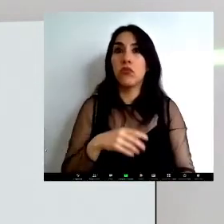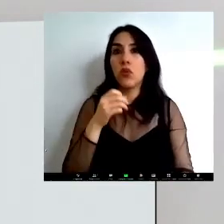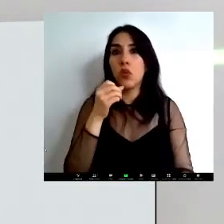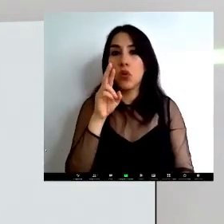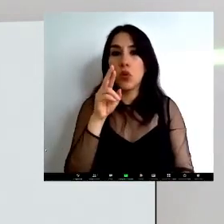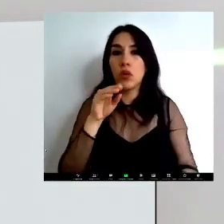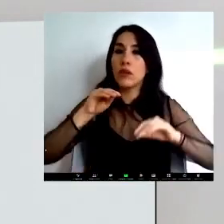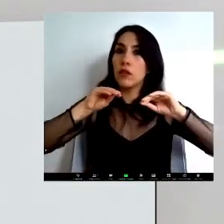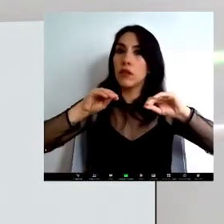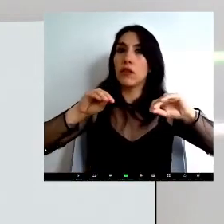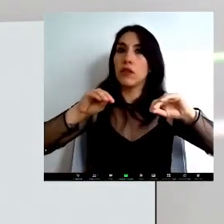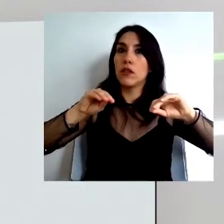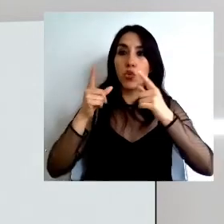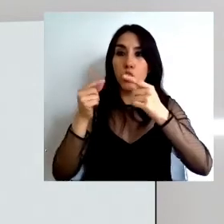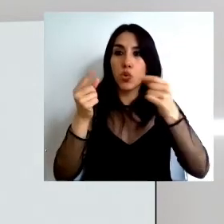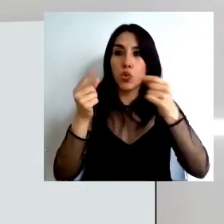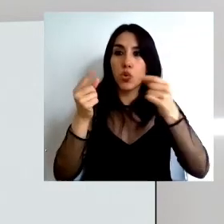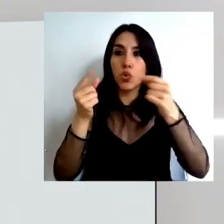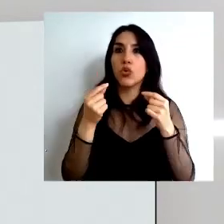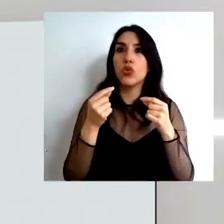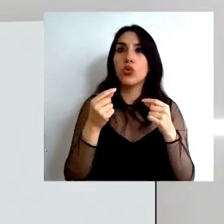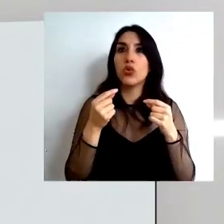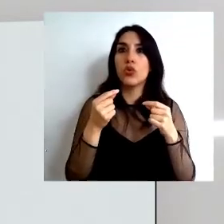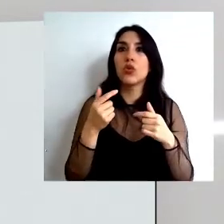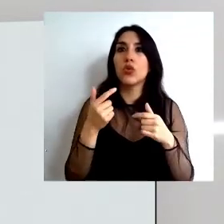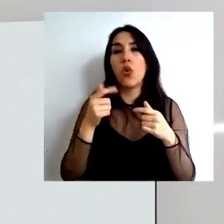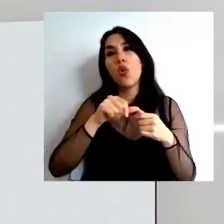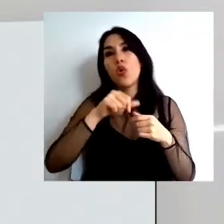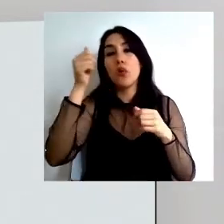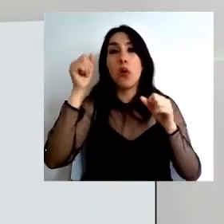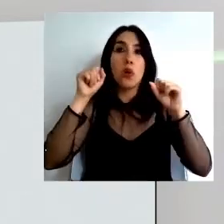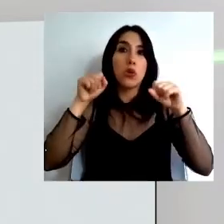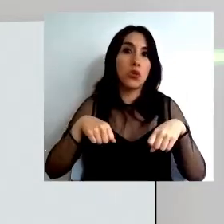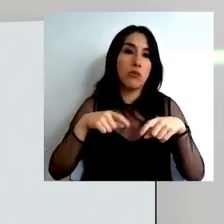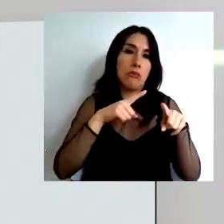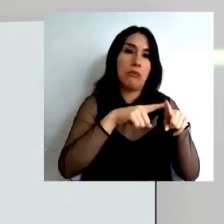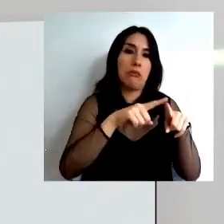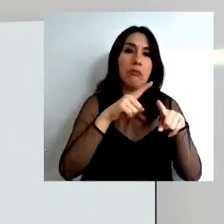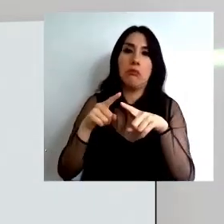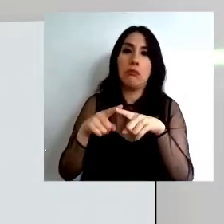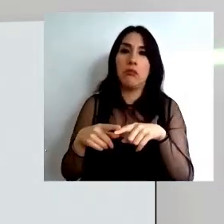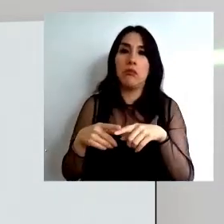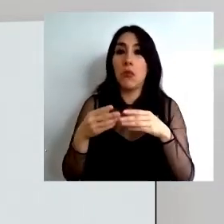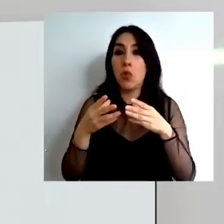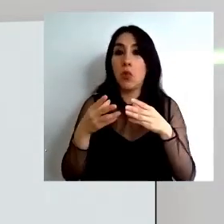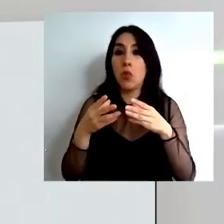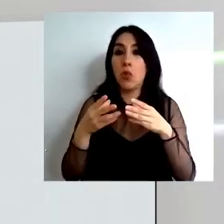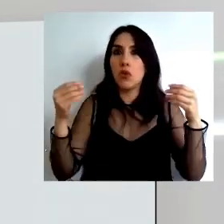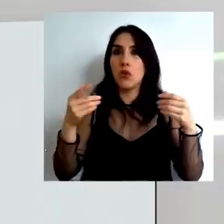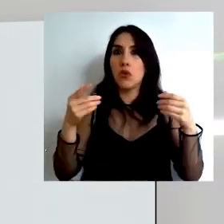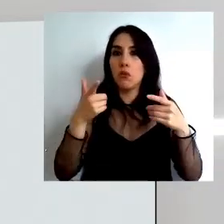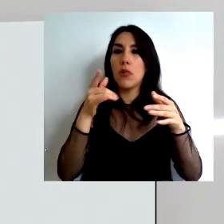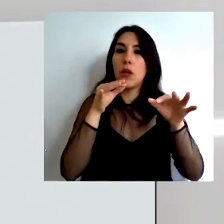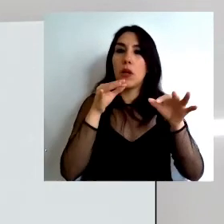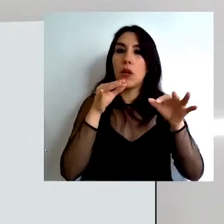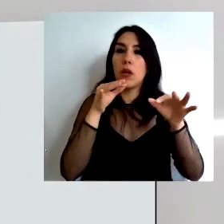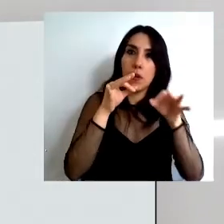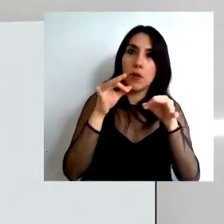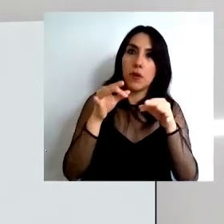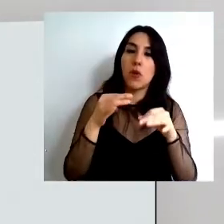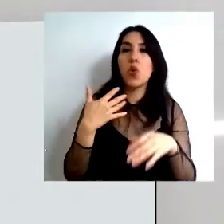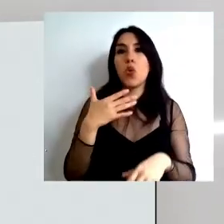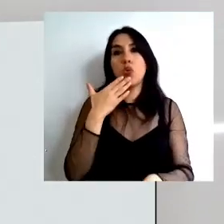You know, as we said, you can, of course, perhaps you have yourself an organization and innovation, and you can of course